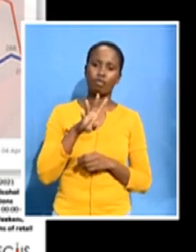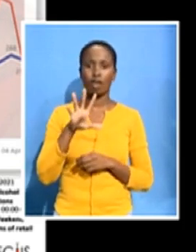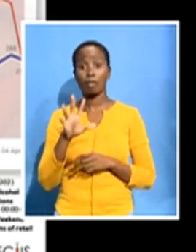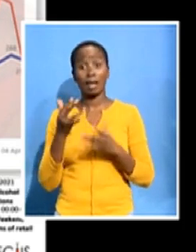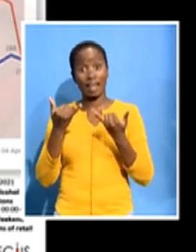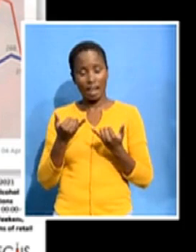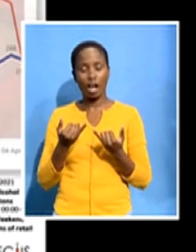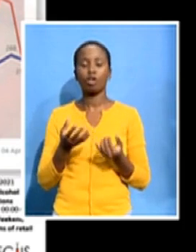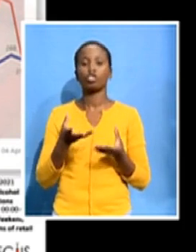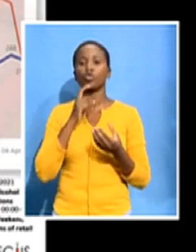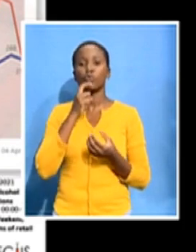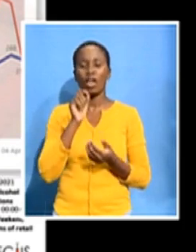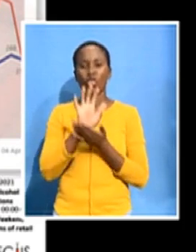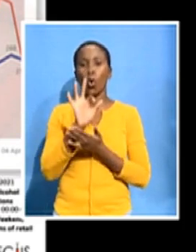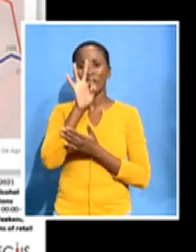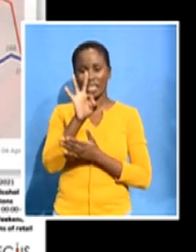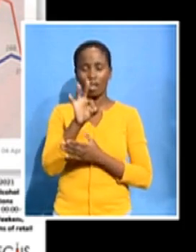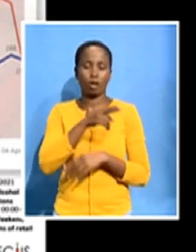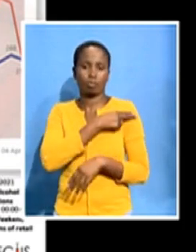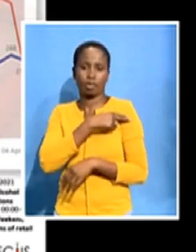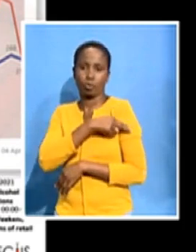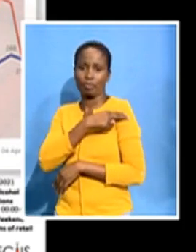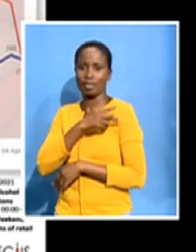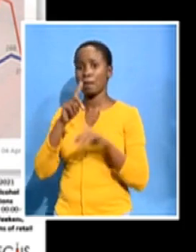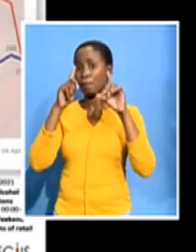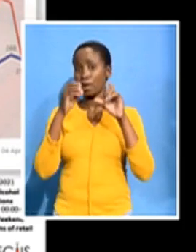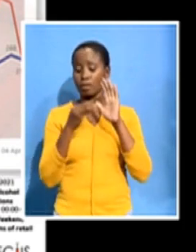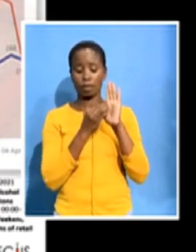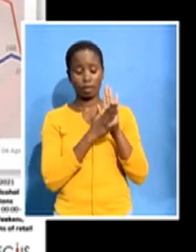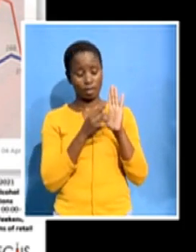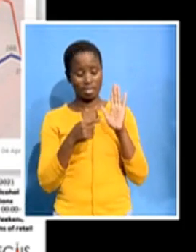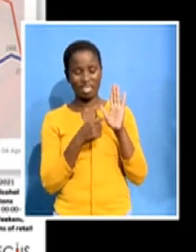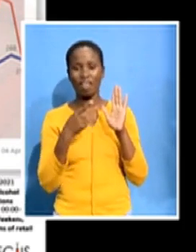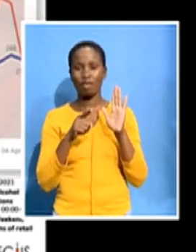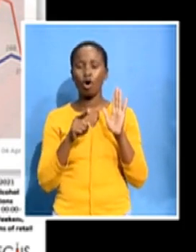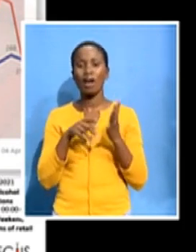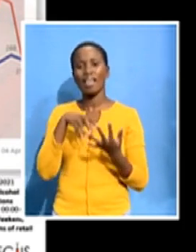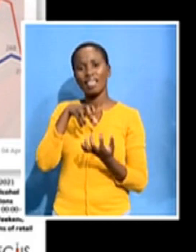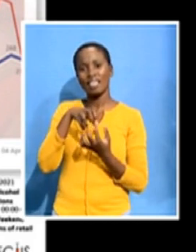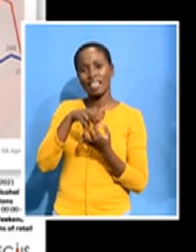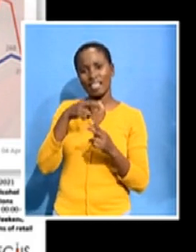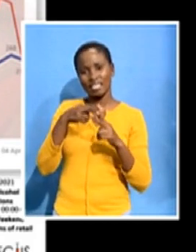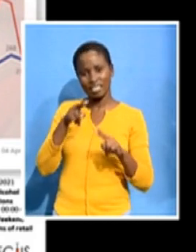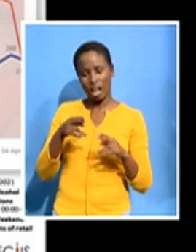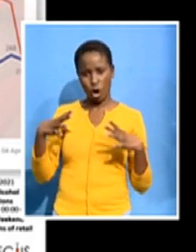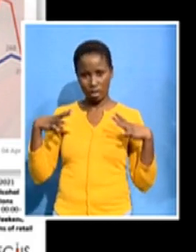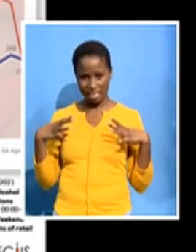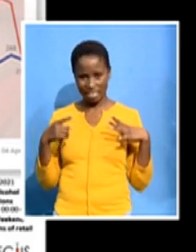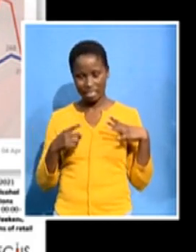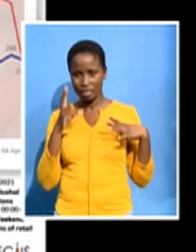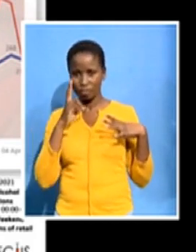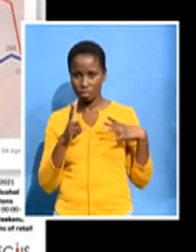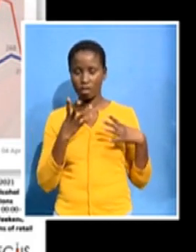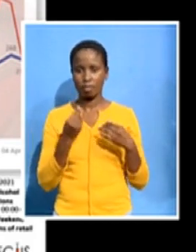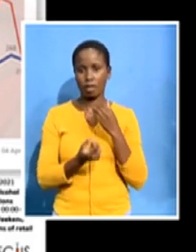picture for this over Easter. So Easter usually see increased trauma presentations. But you can see the